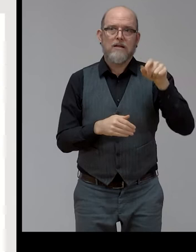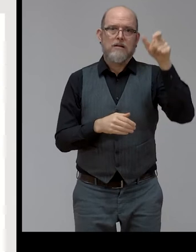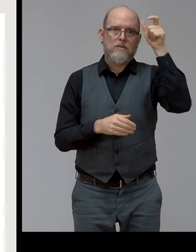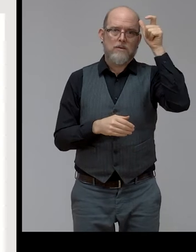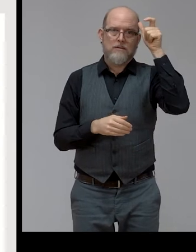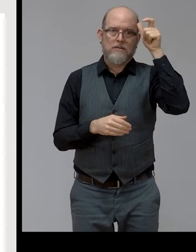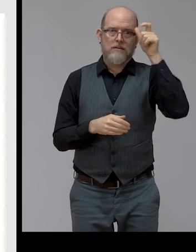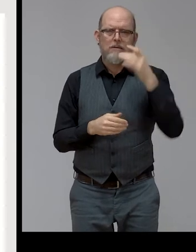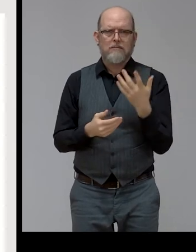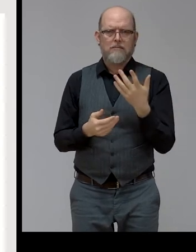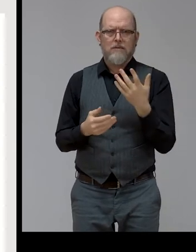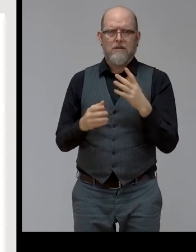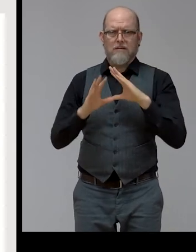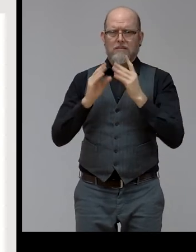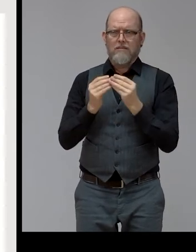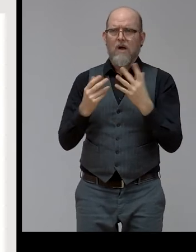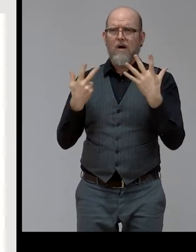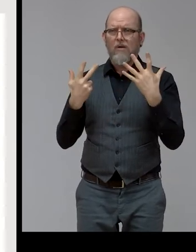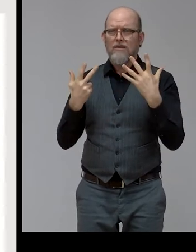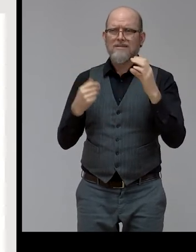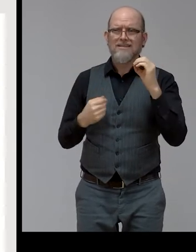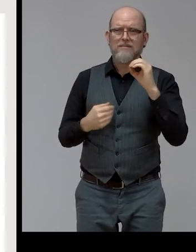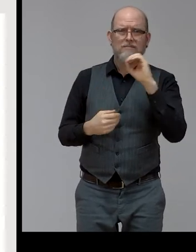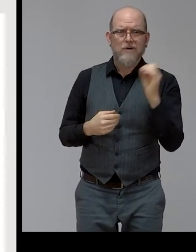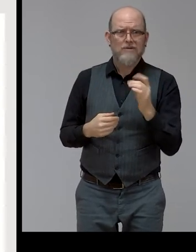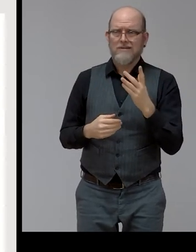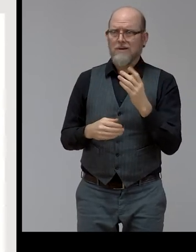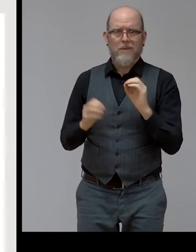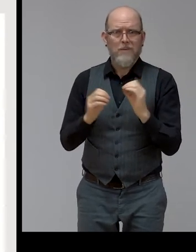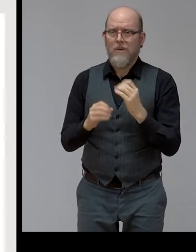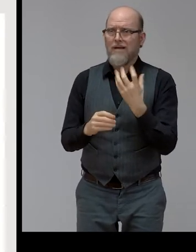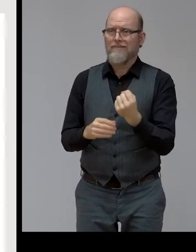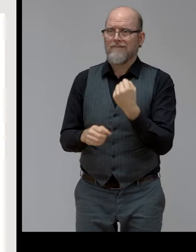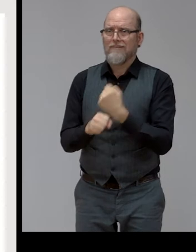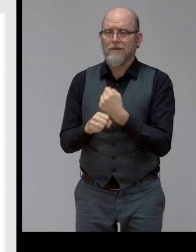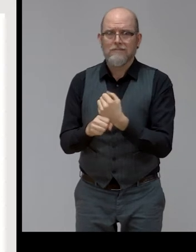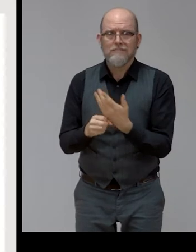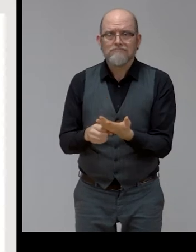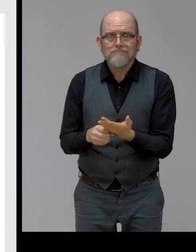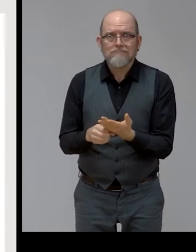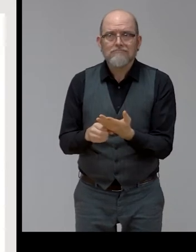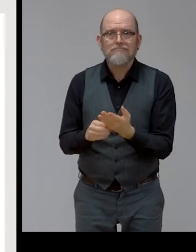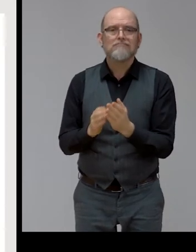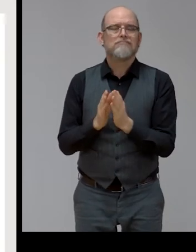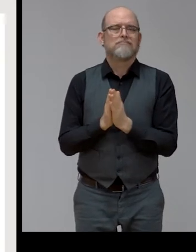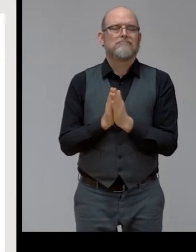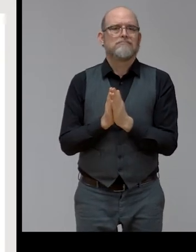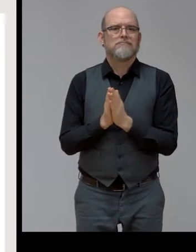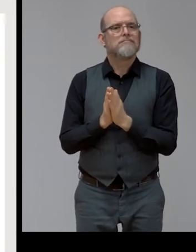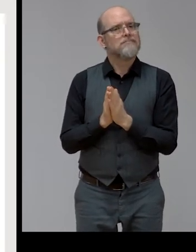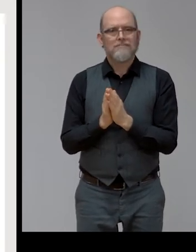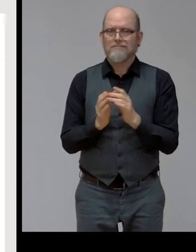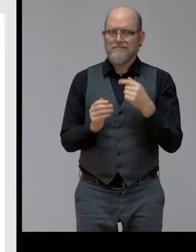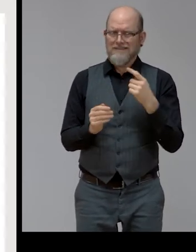almost 80% of them, they are out of labor force, so they do not work. It's the number is